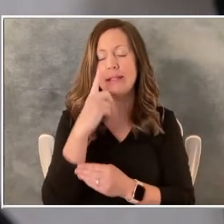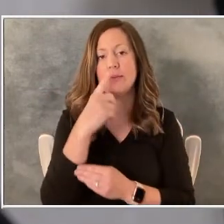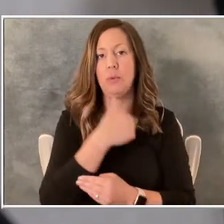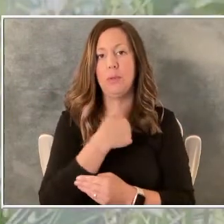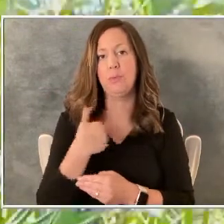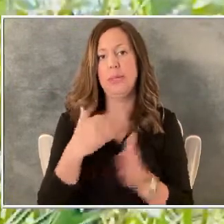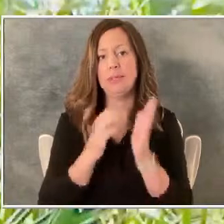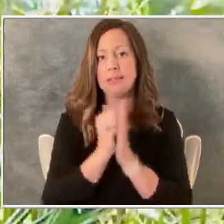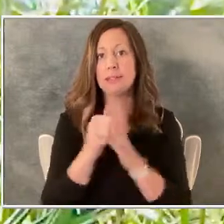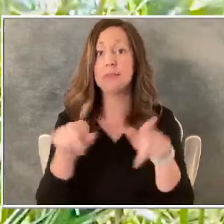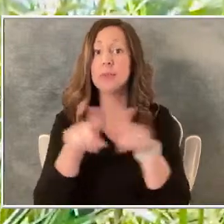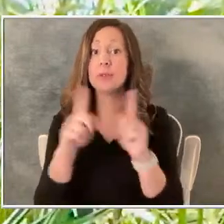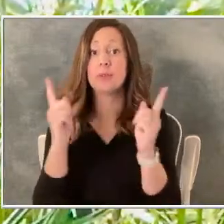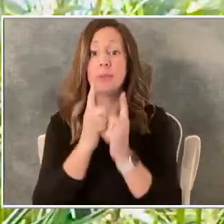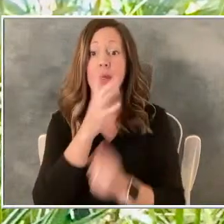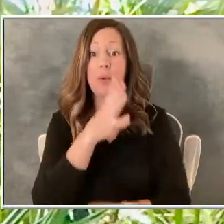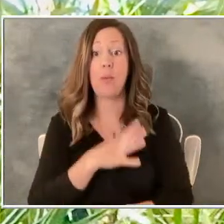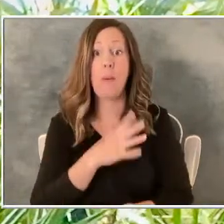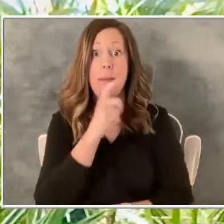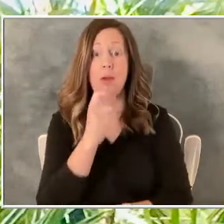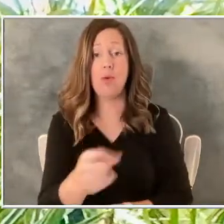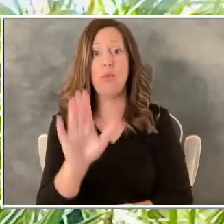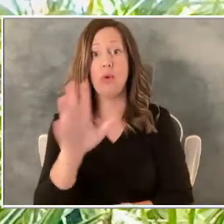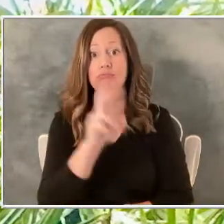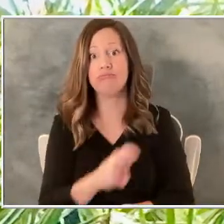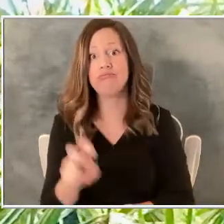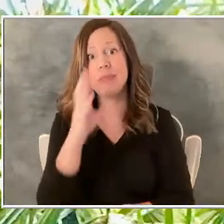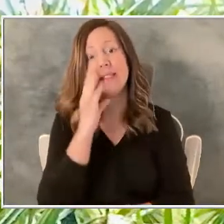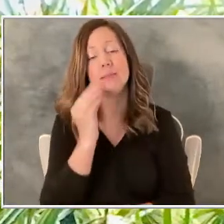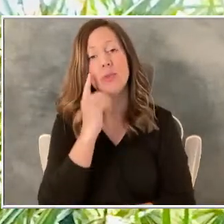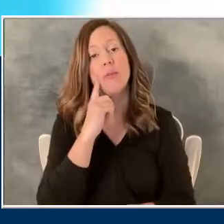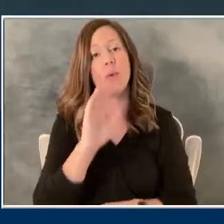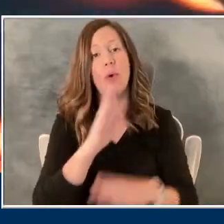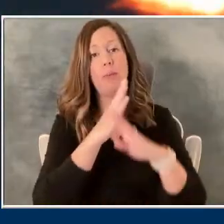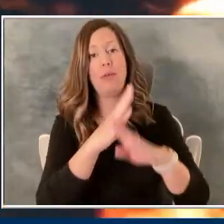who makes quite a journey to get her preventative care here.